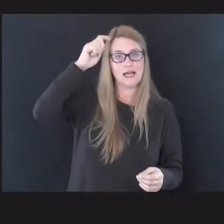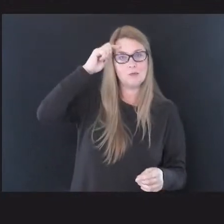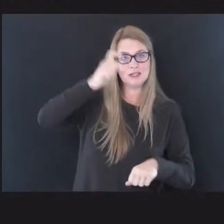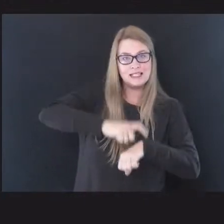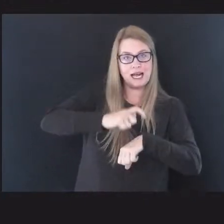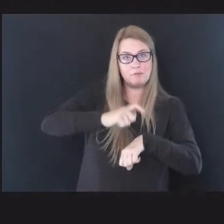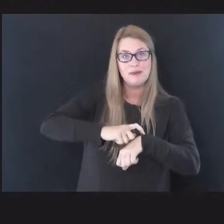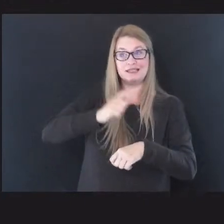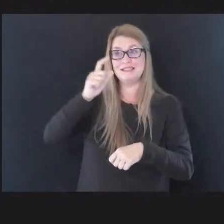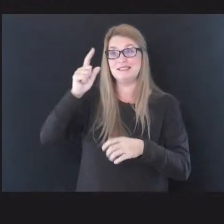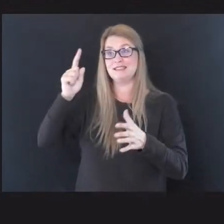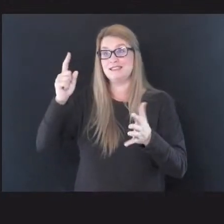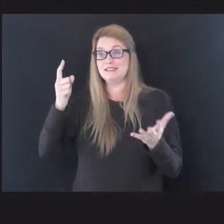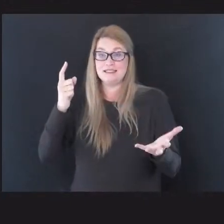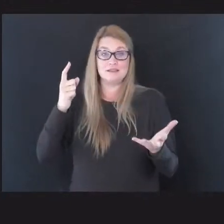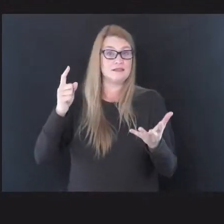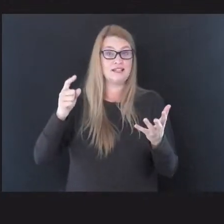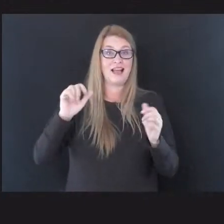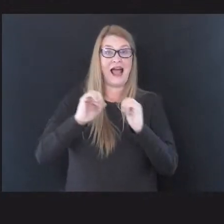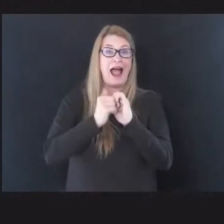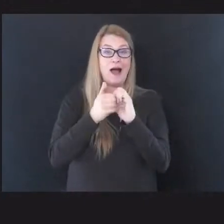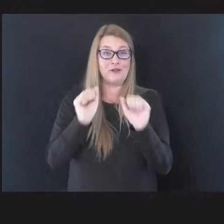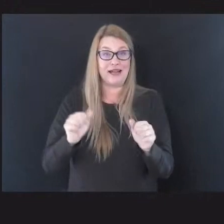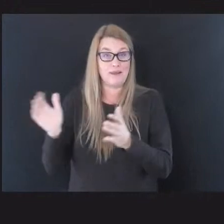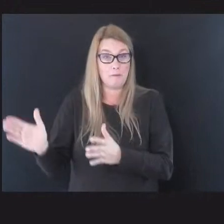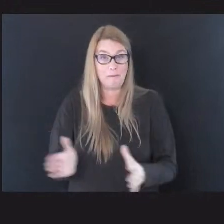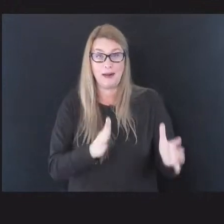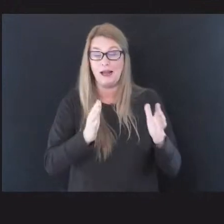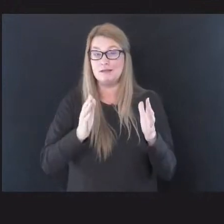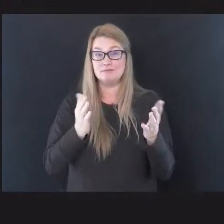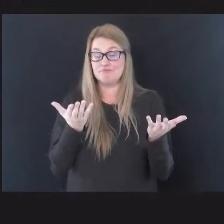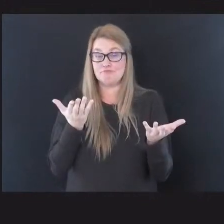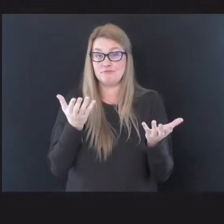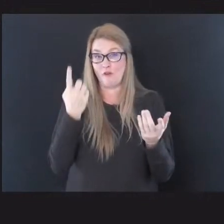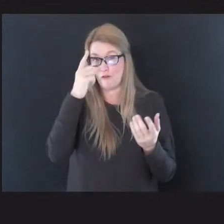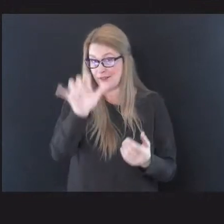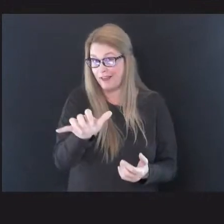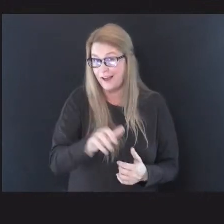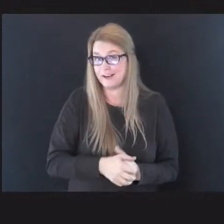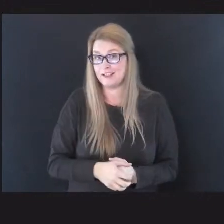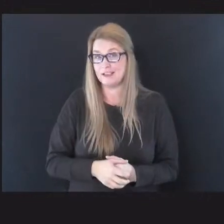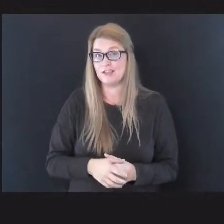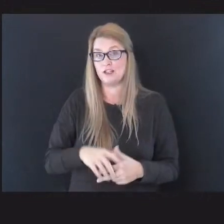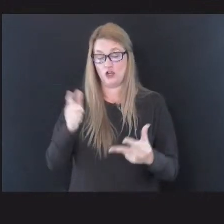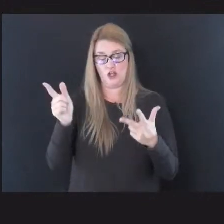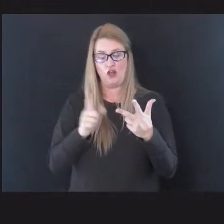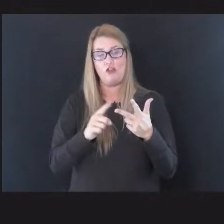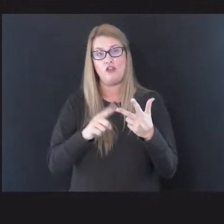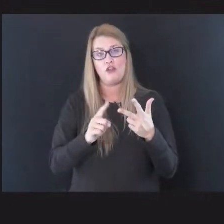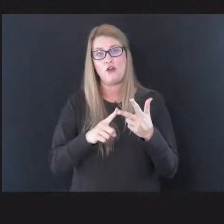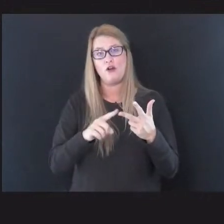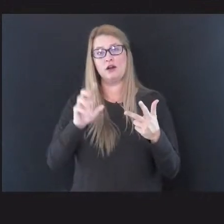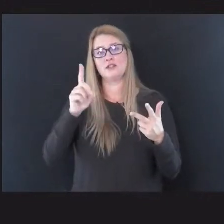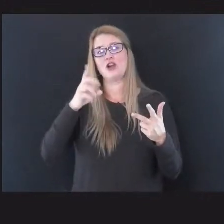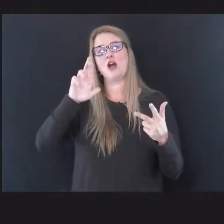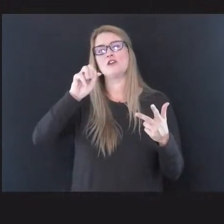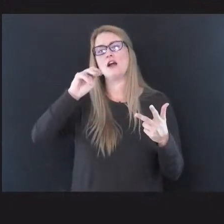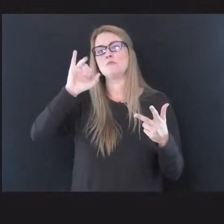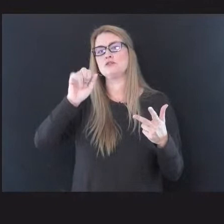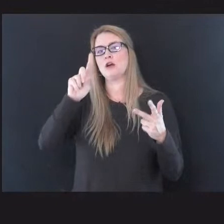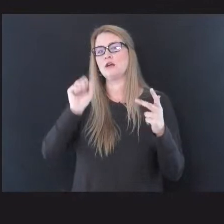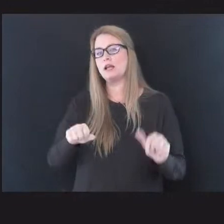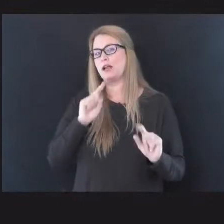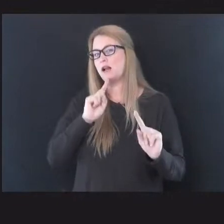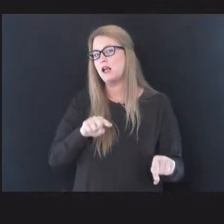are non-refundable. Can you give some direction on that? And one medical question that Dr. Amjad might be able to answer. Once people